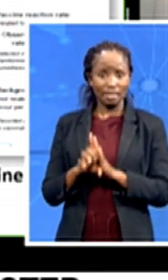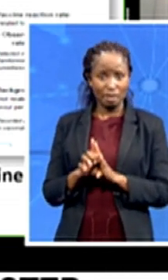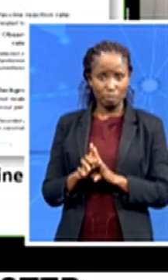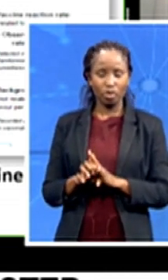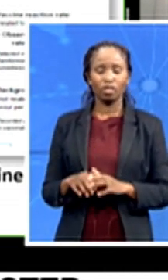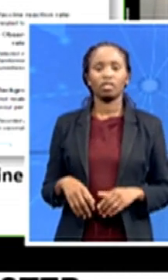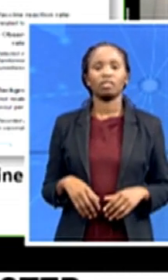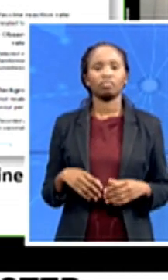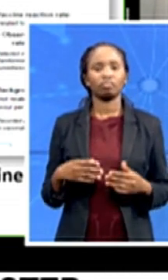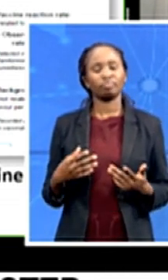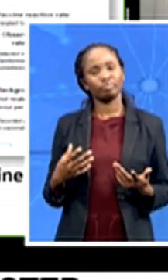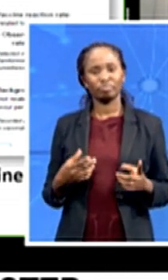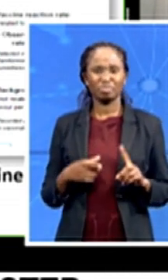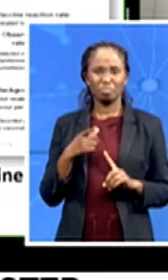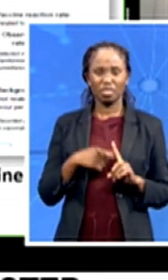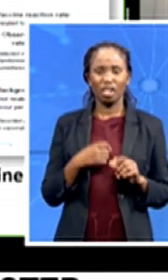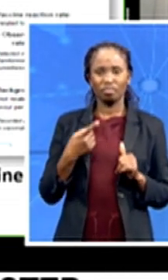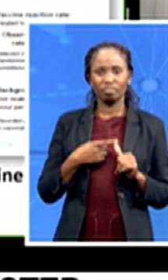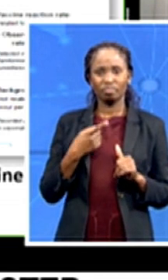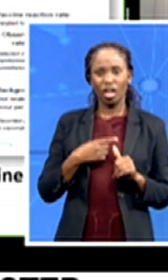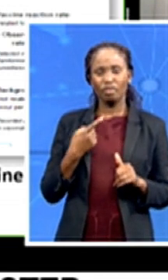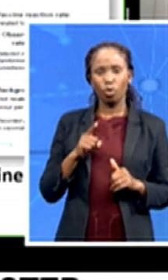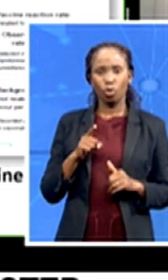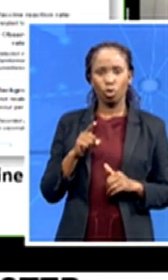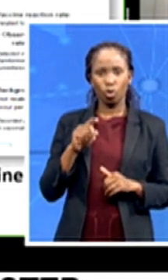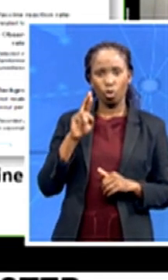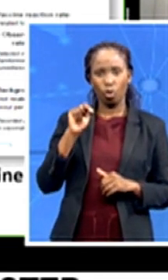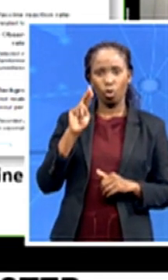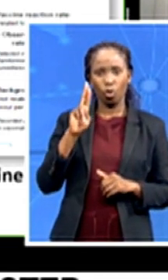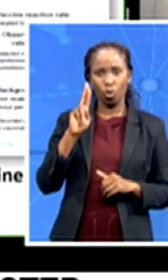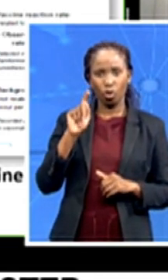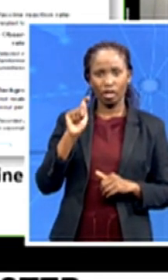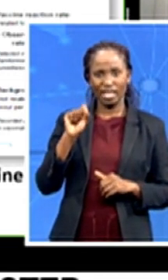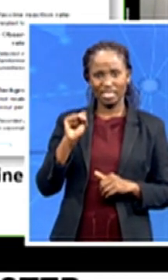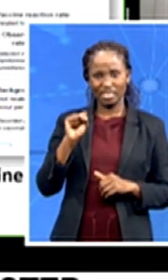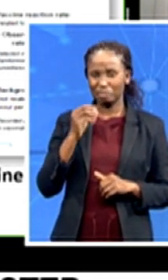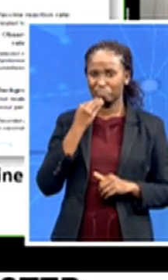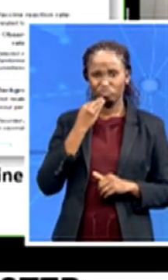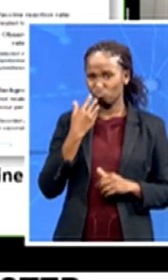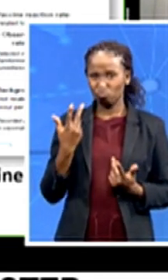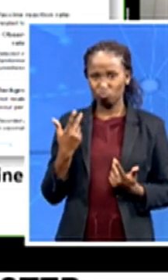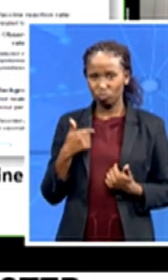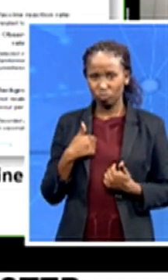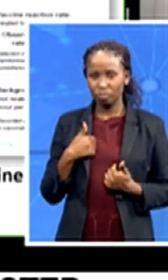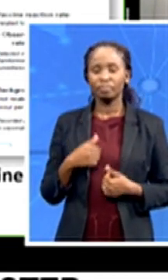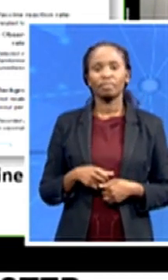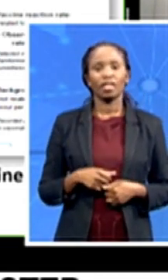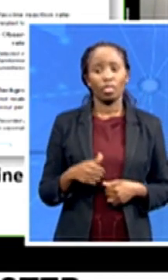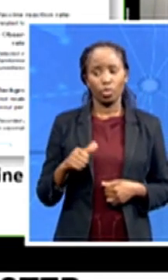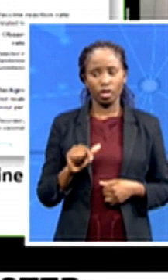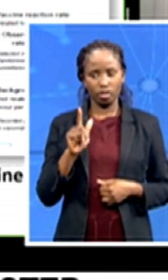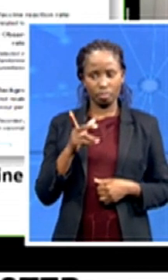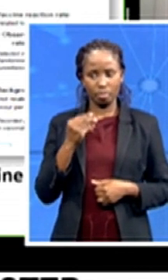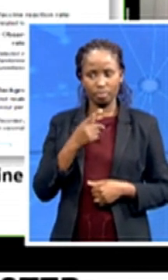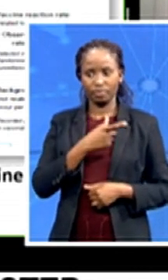nuts. So they get the vaccine, and then maybe 15 minutes later or